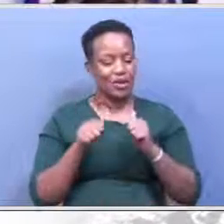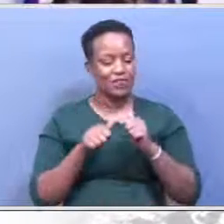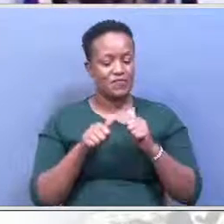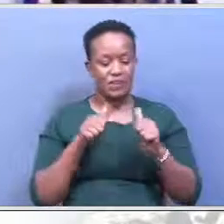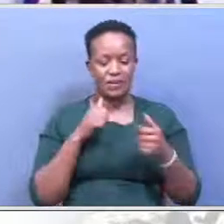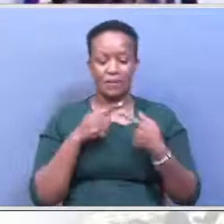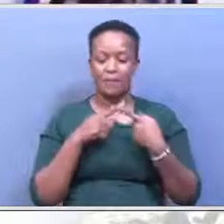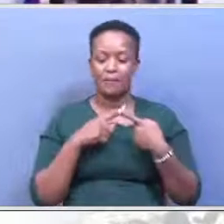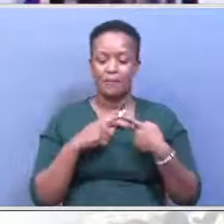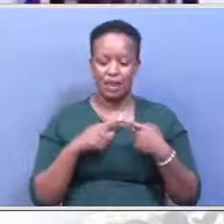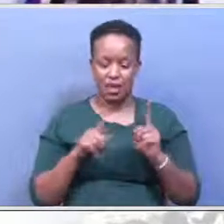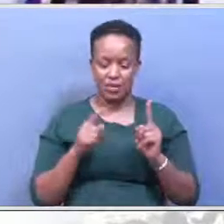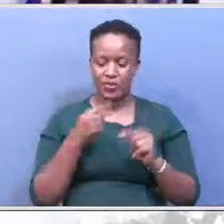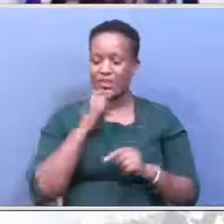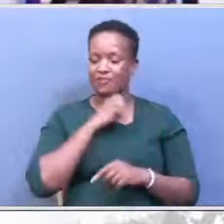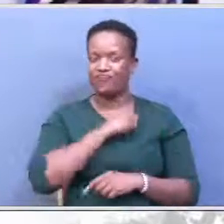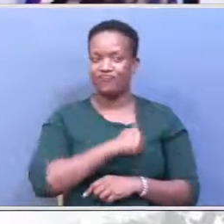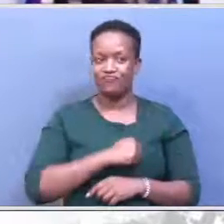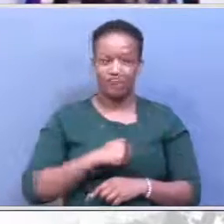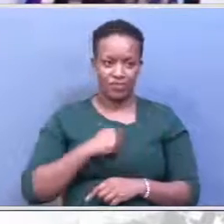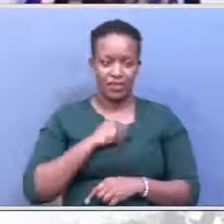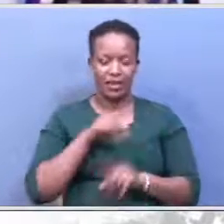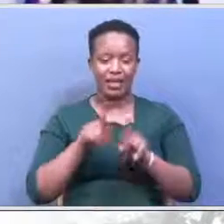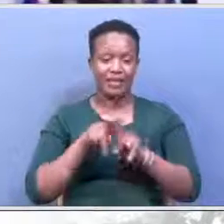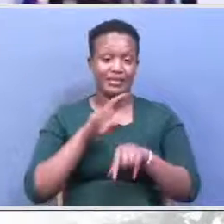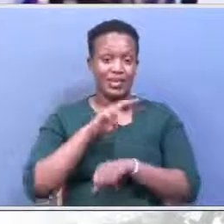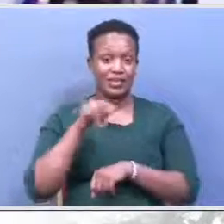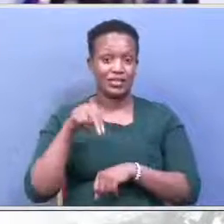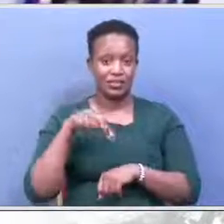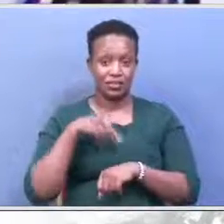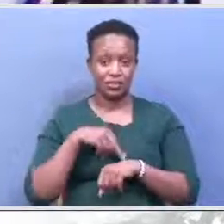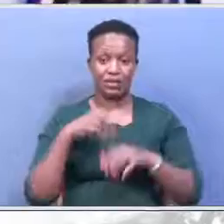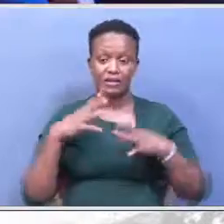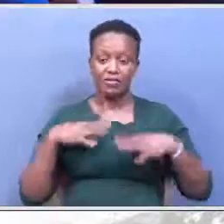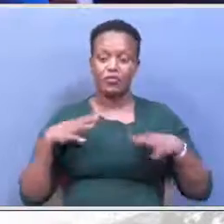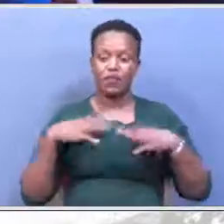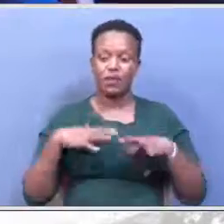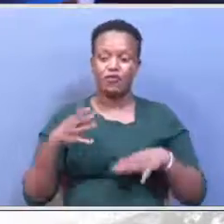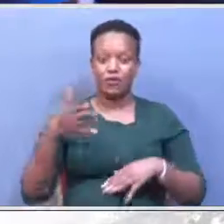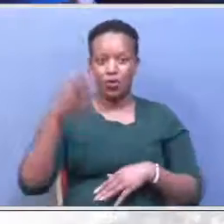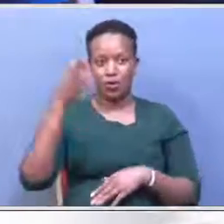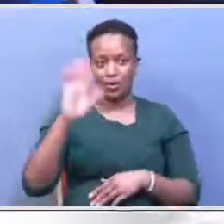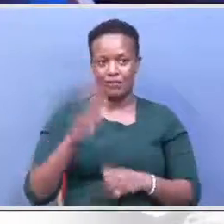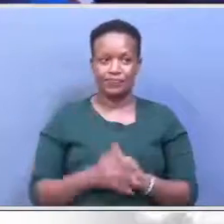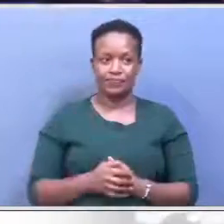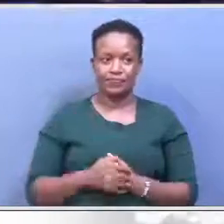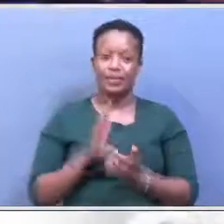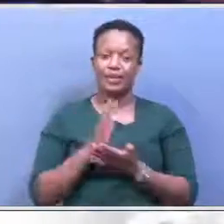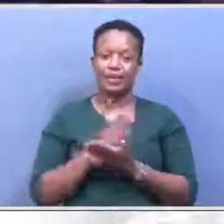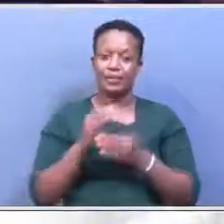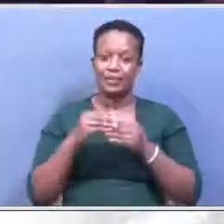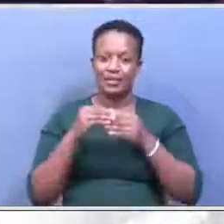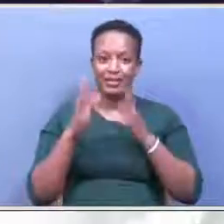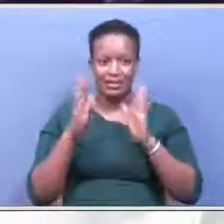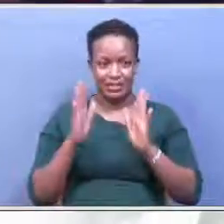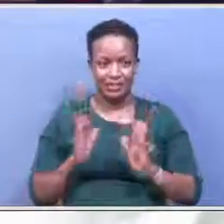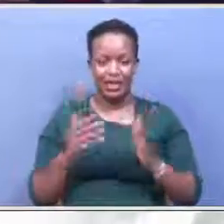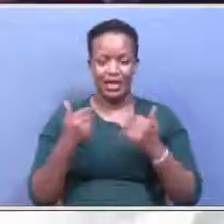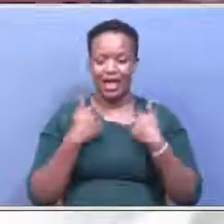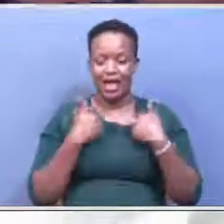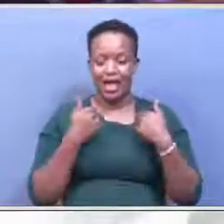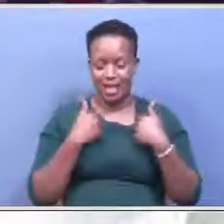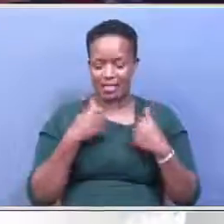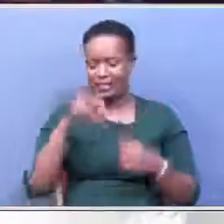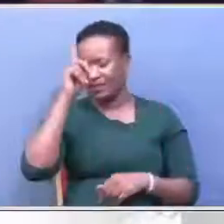we will make our tributes as a nation and a people of God. However, some leaders did not take Muheria's words